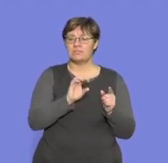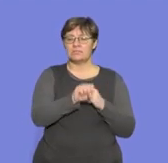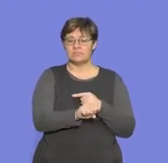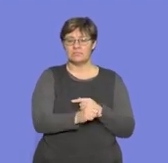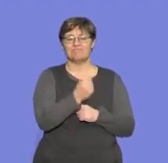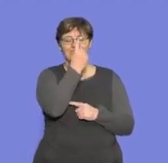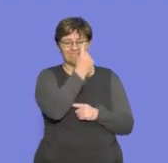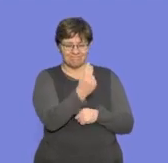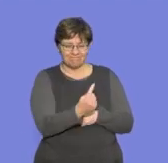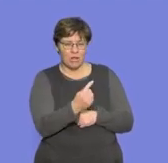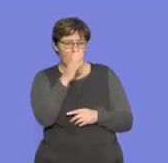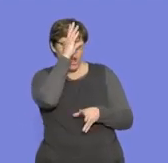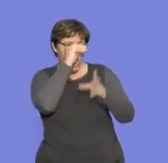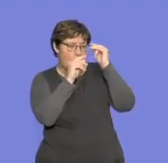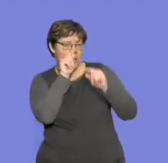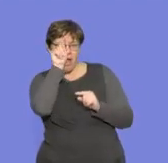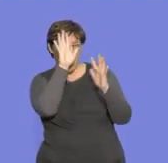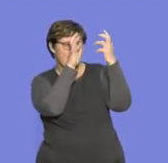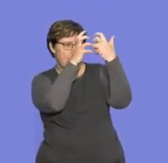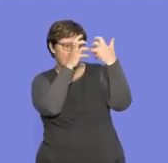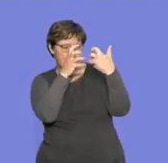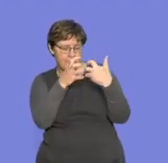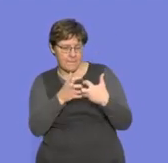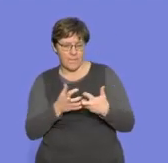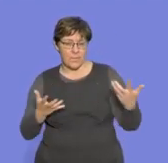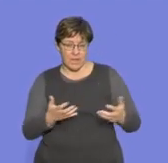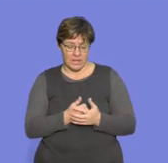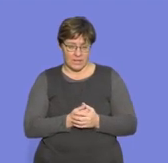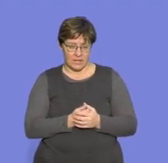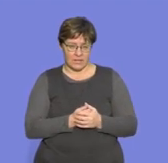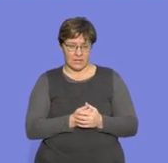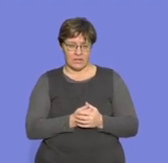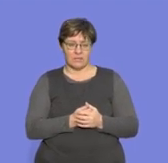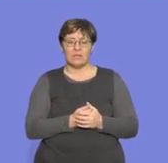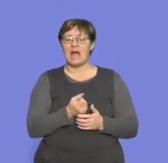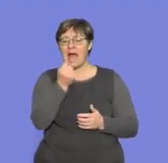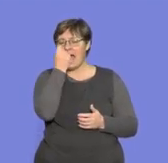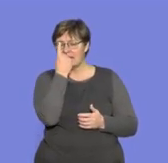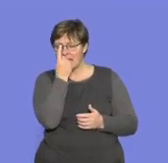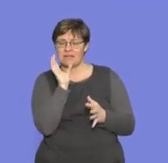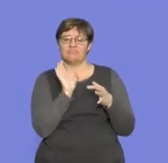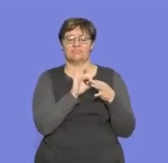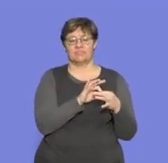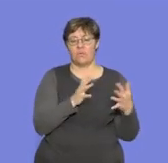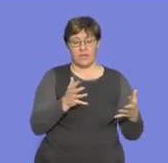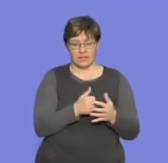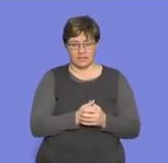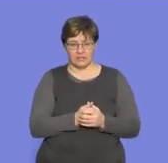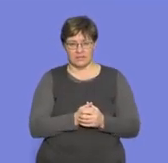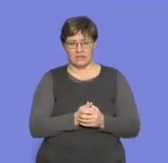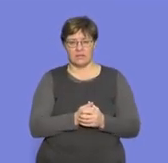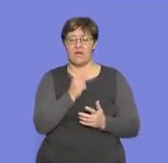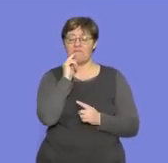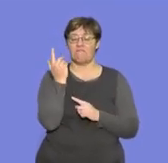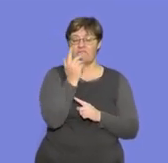biomes and learn where these biomes are. It's important that biomes are understood in the context of where they are. So as I mentioned, we've got the